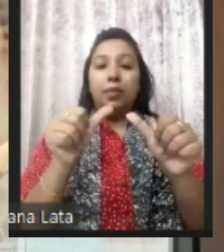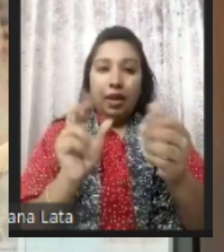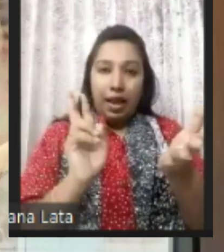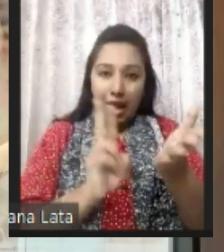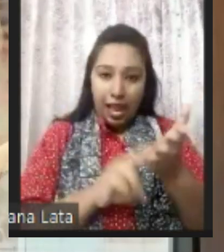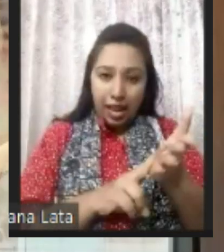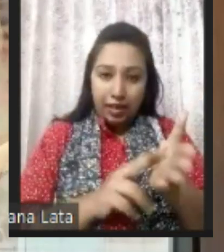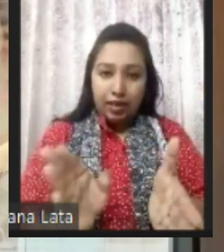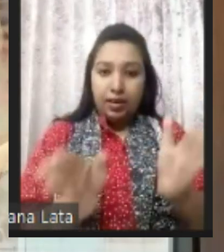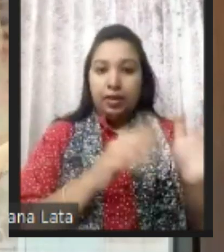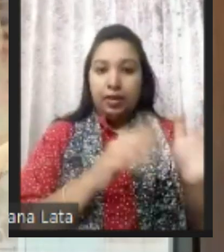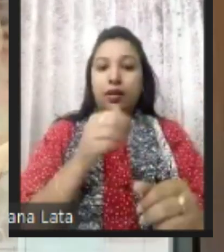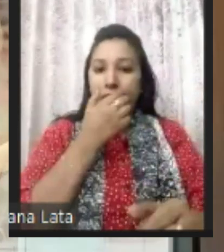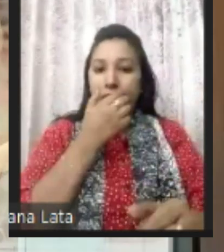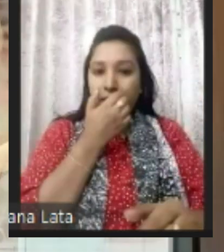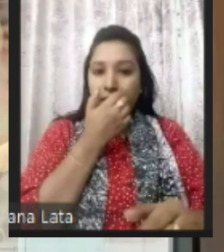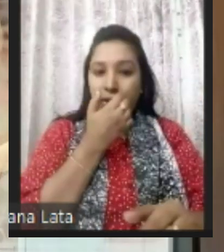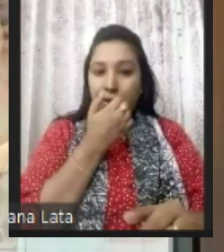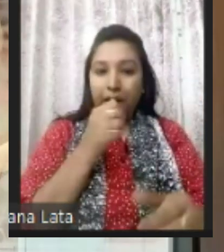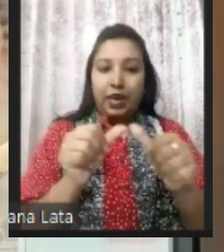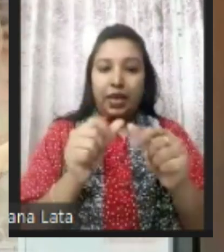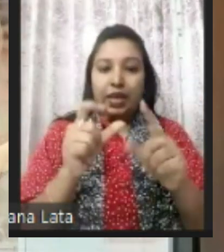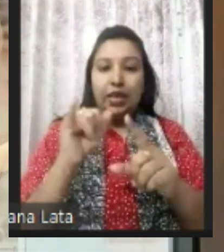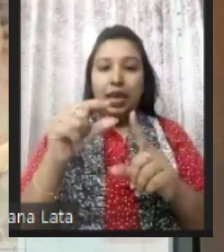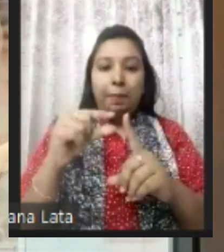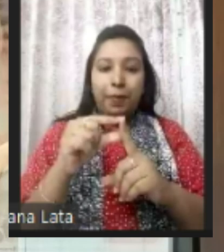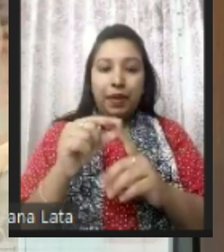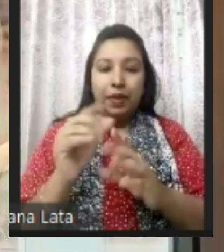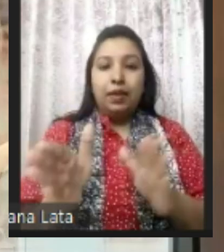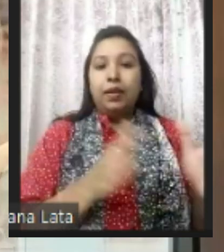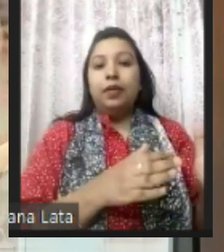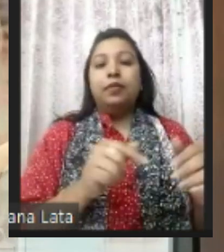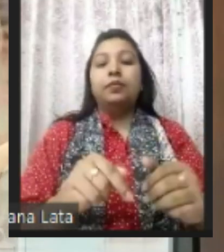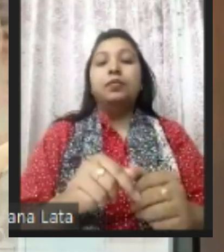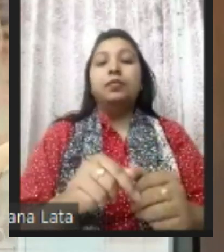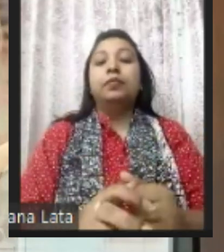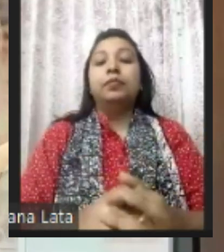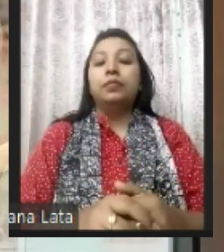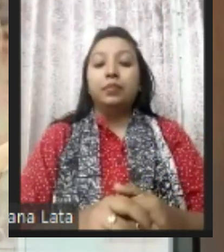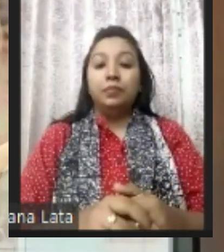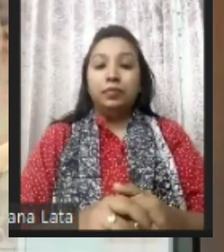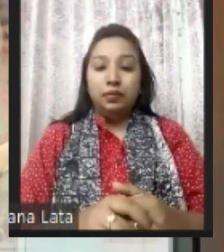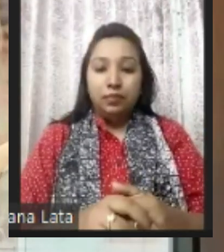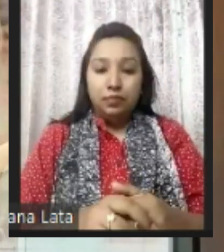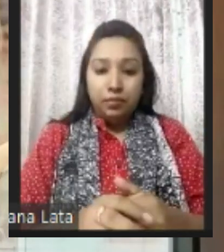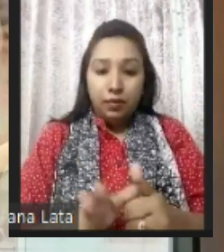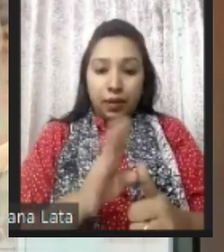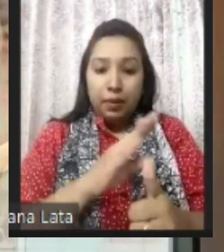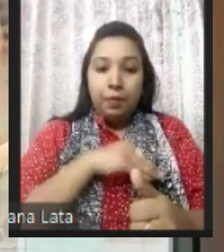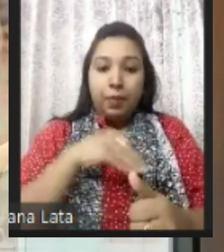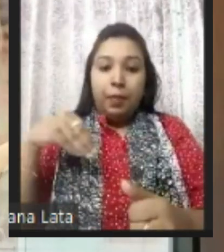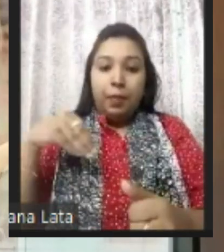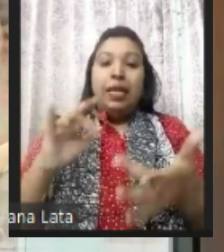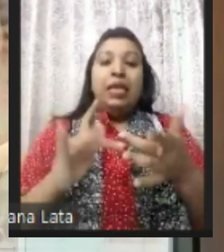and Azfar Adib, senior member of the Institute of Electrical and Electronic Engineering, member of the Internet Society